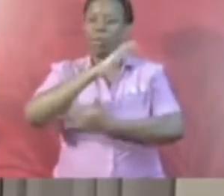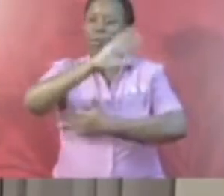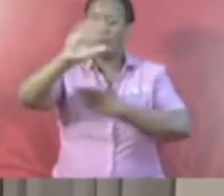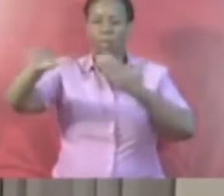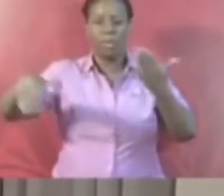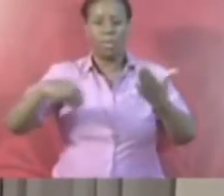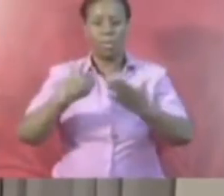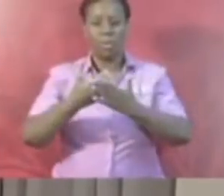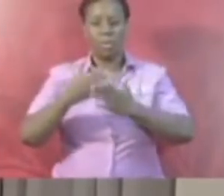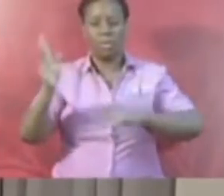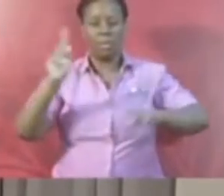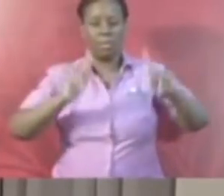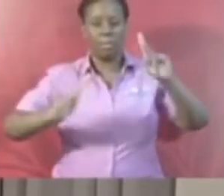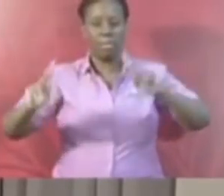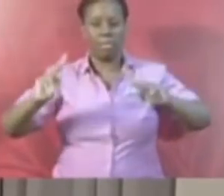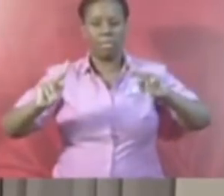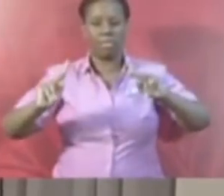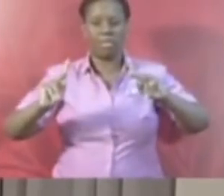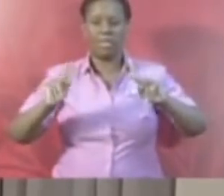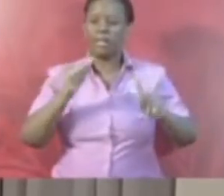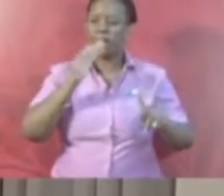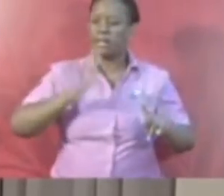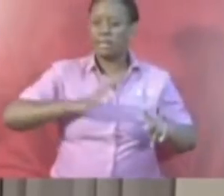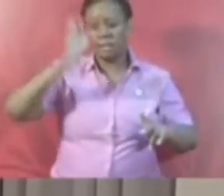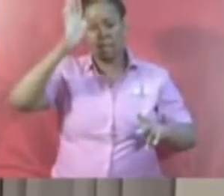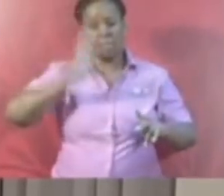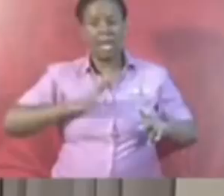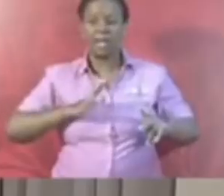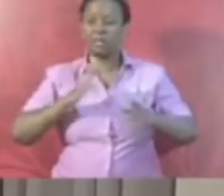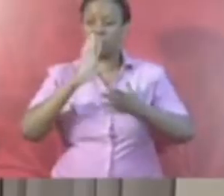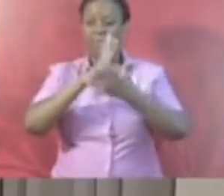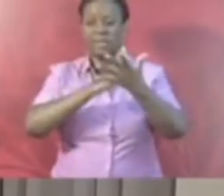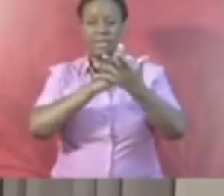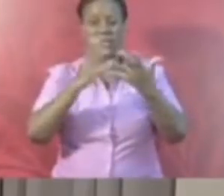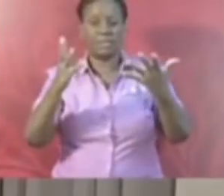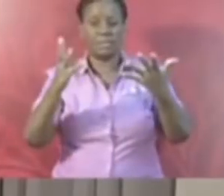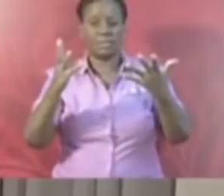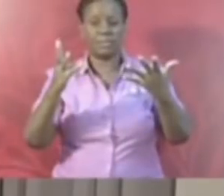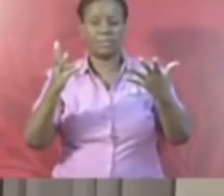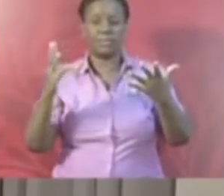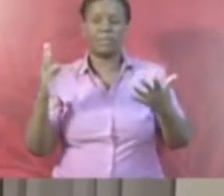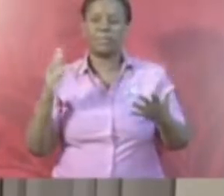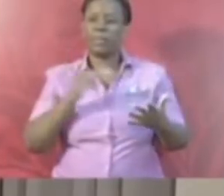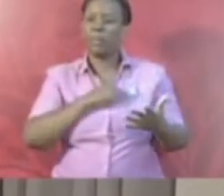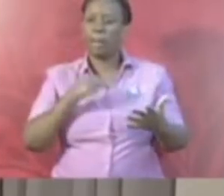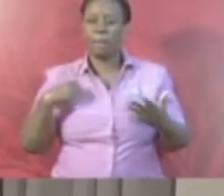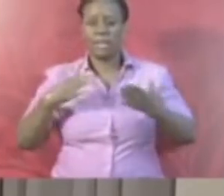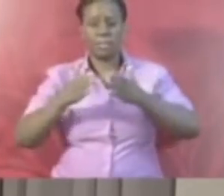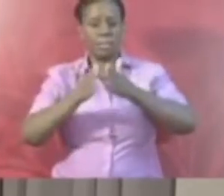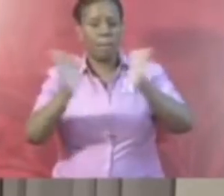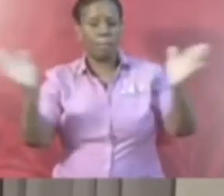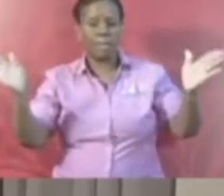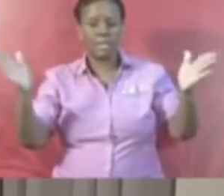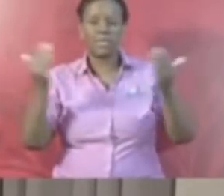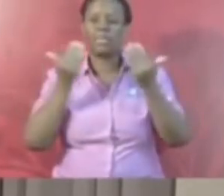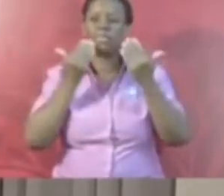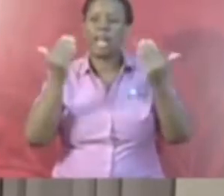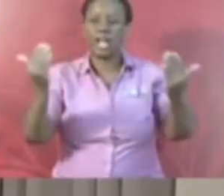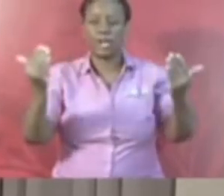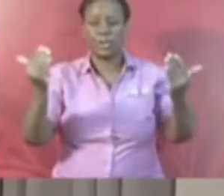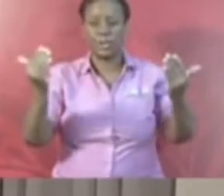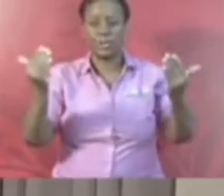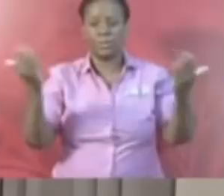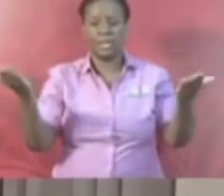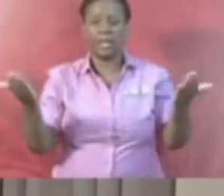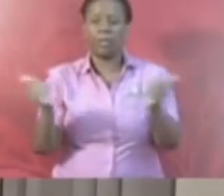Medical Officer, ladies and gentlemen of the media, and members of the listening and viewing public. I thank you for tuning in to us and